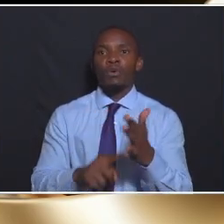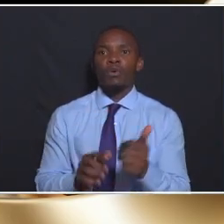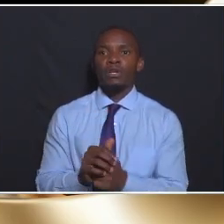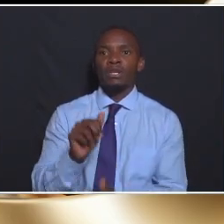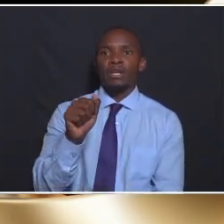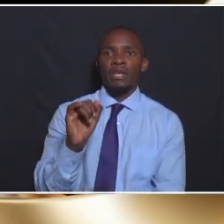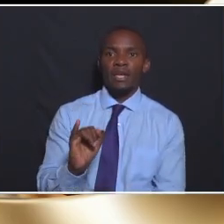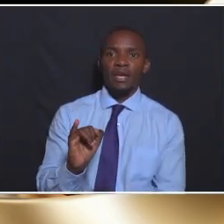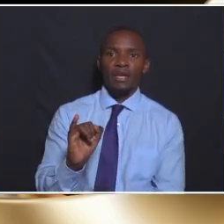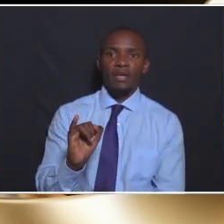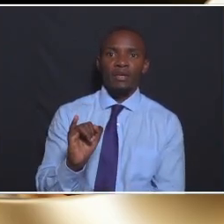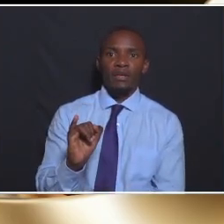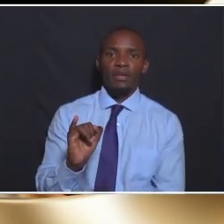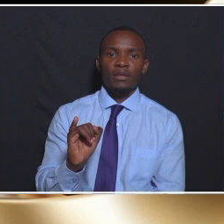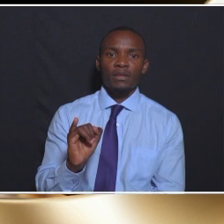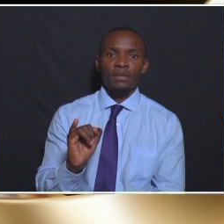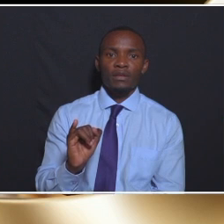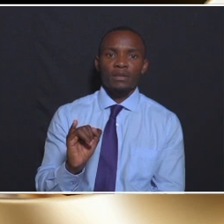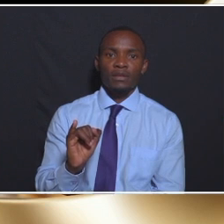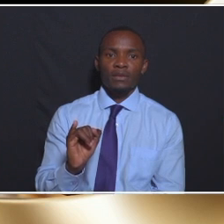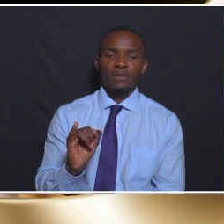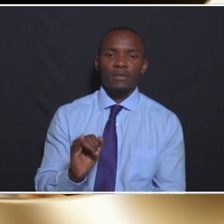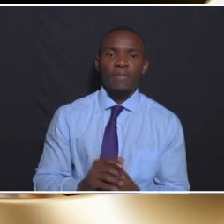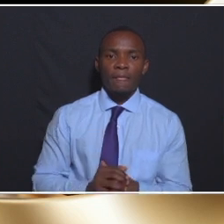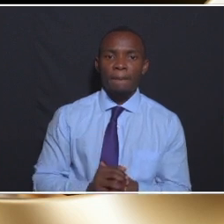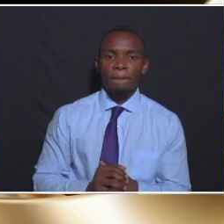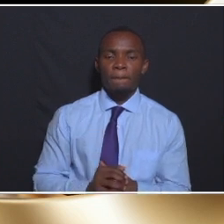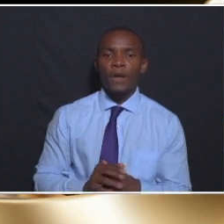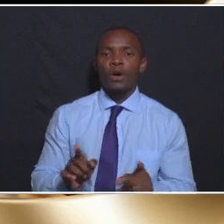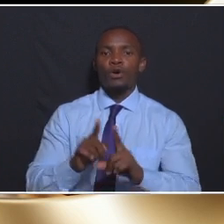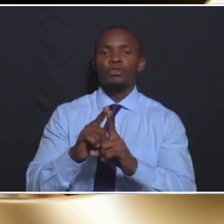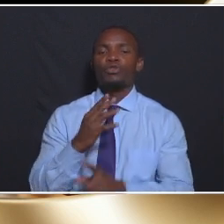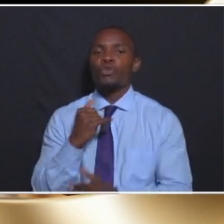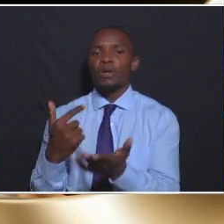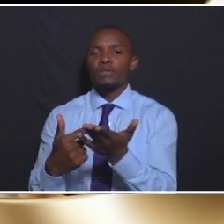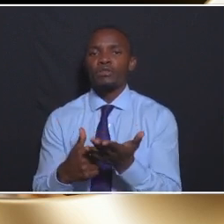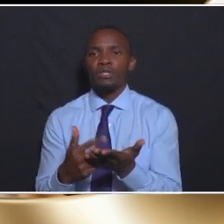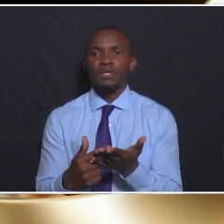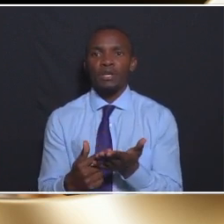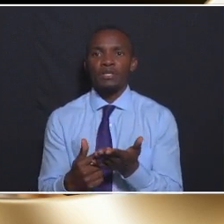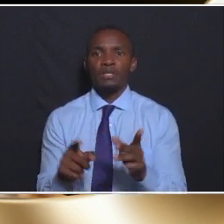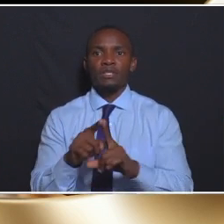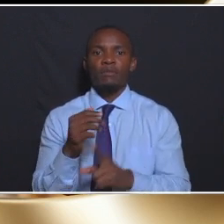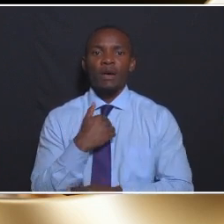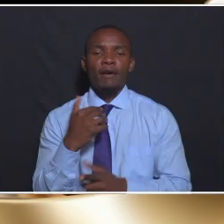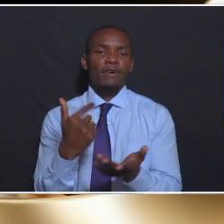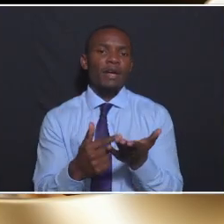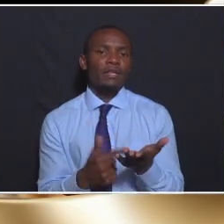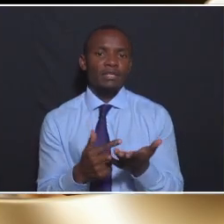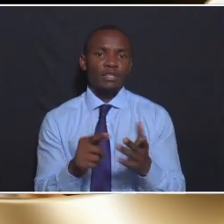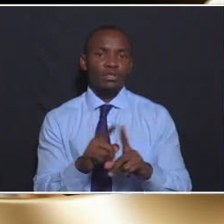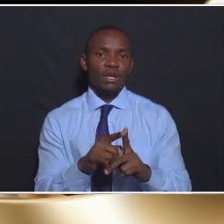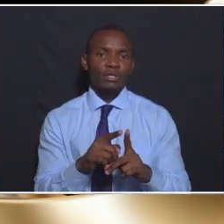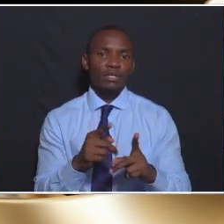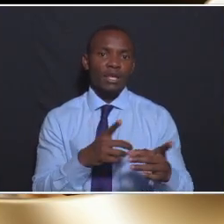many technical people in here, I wanted us to also have the conversation, even as directors and producers. I think it's